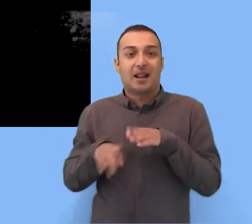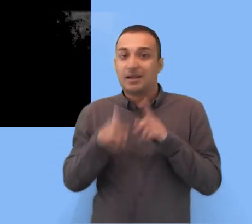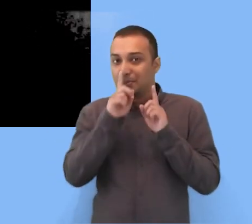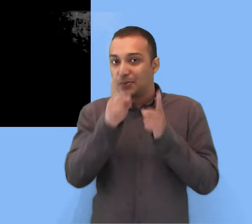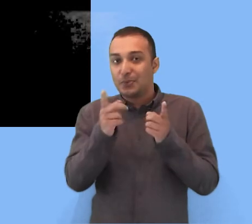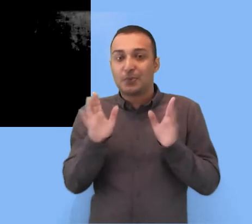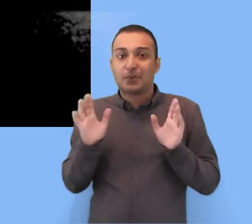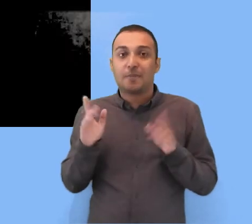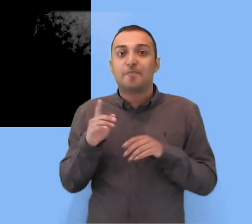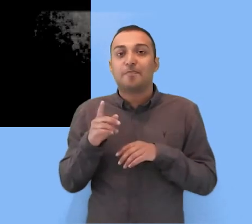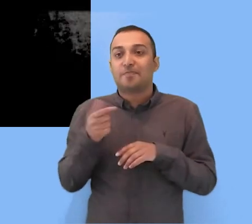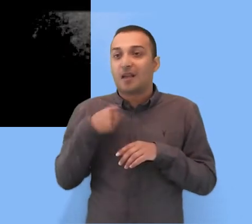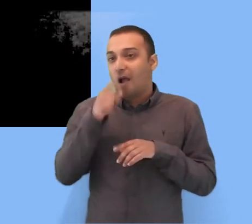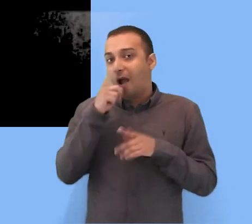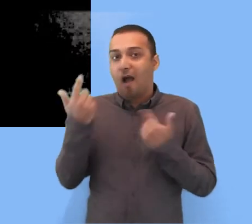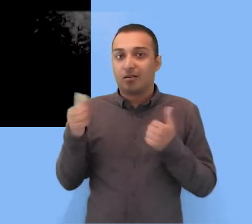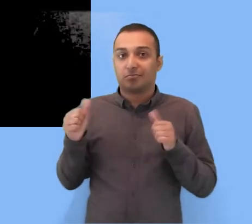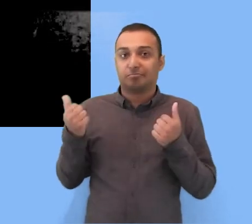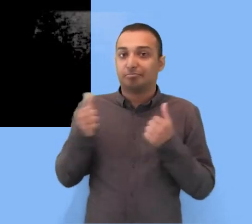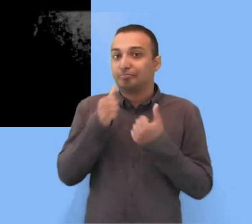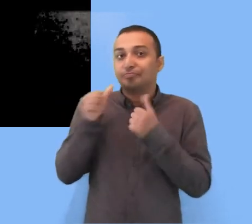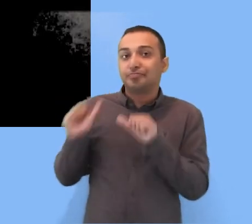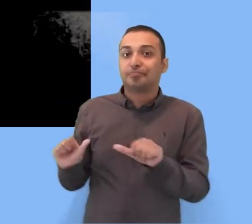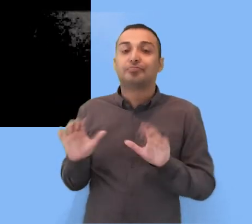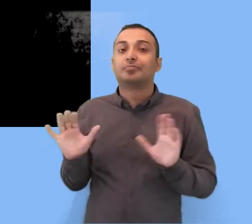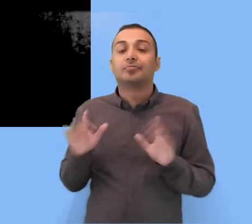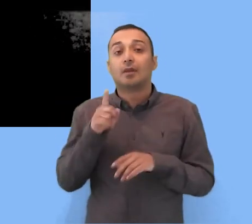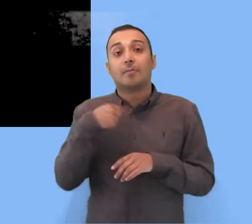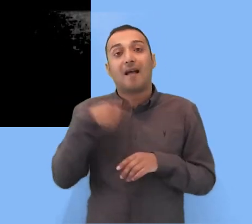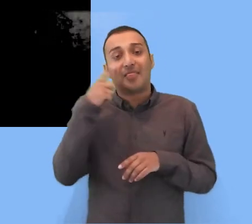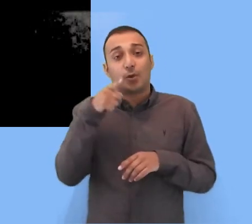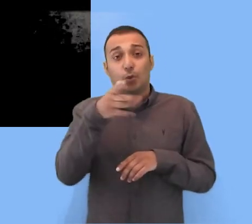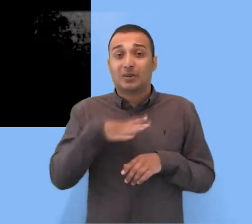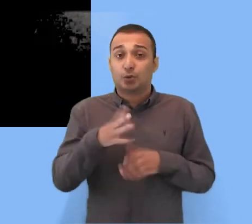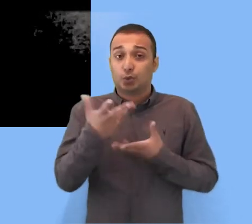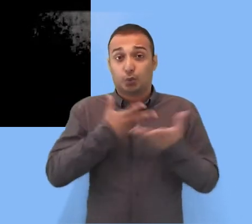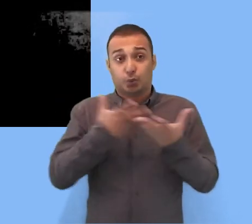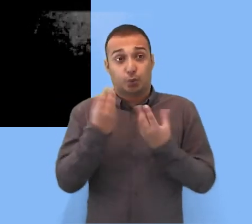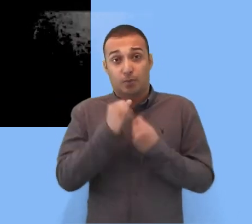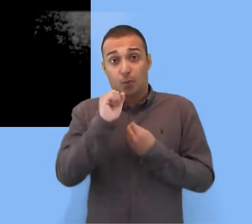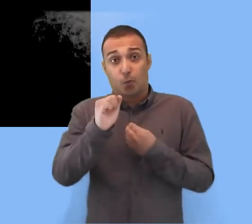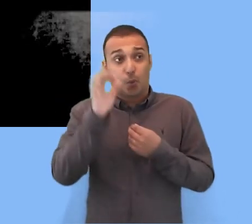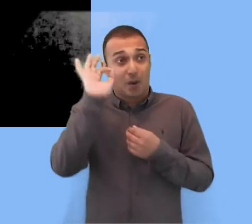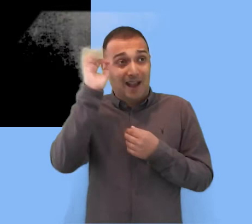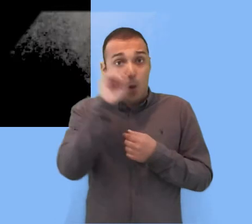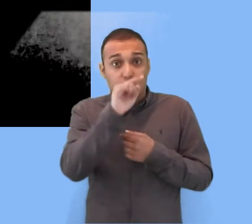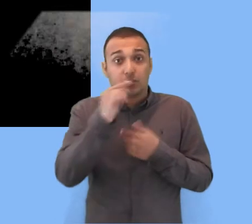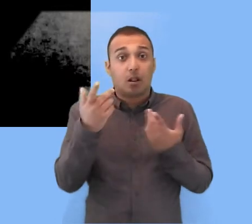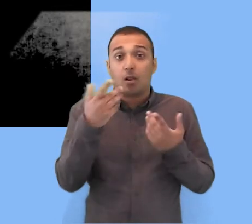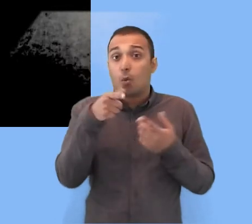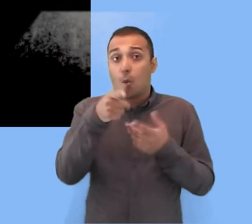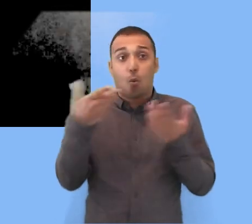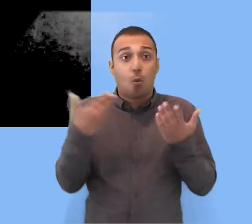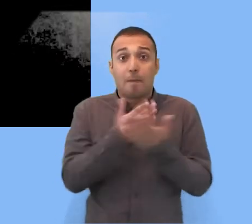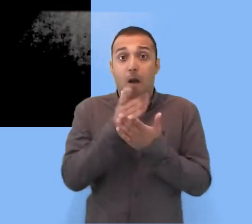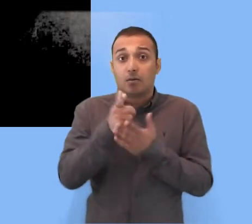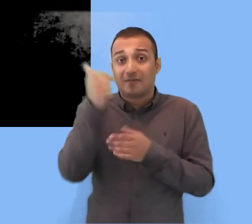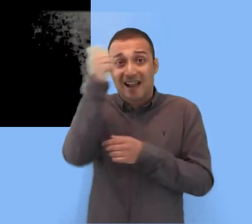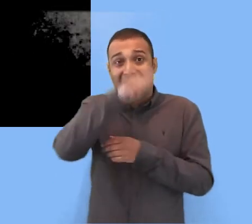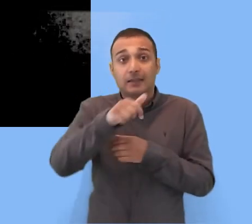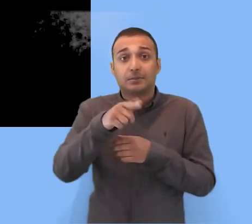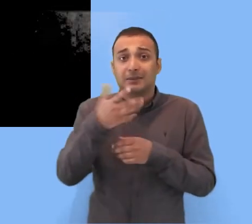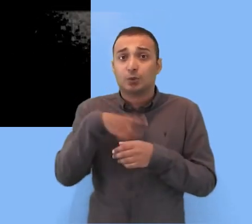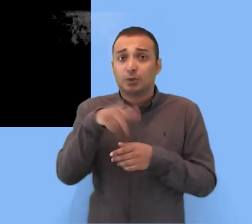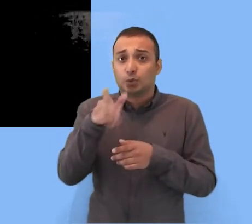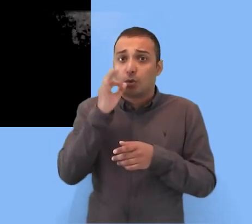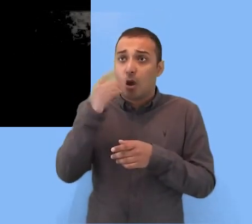talking to your local authority or talking to your providers, talking to the people that run an academy, if you're part of an academy chain, and say, this